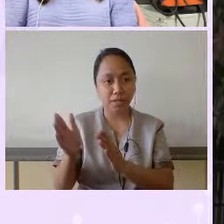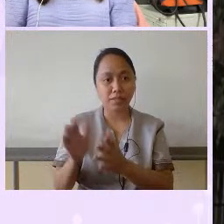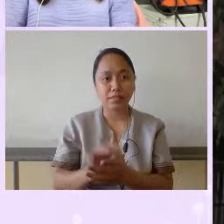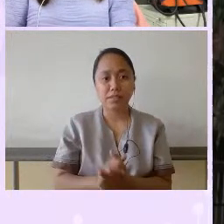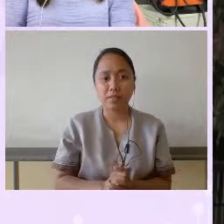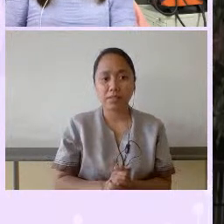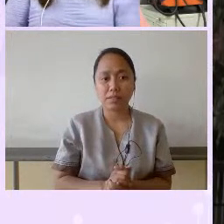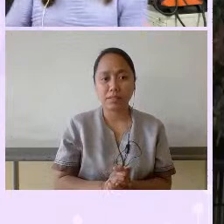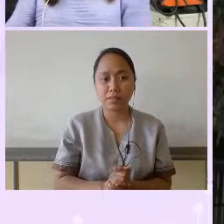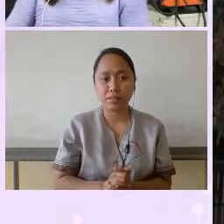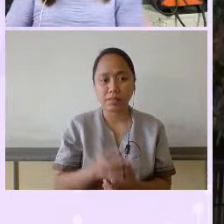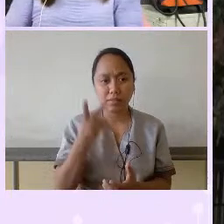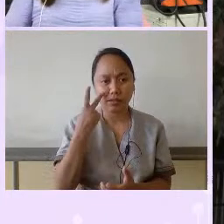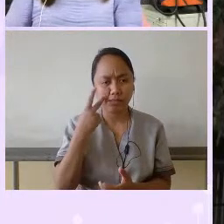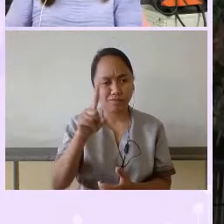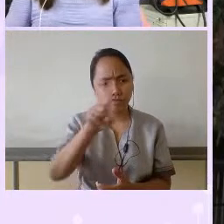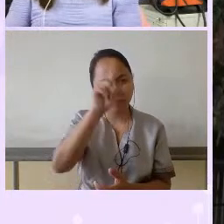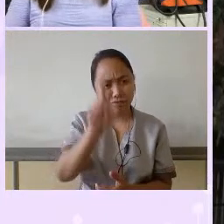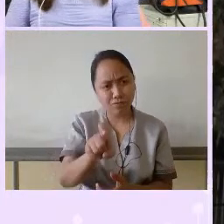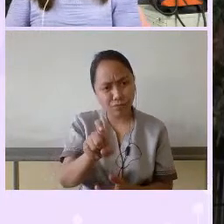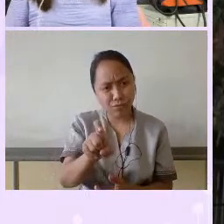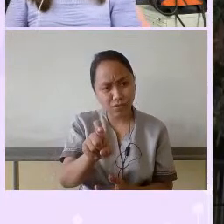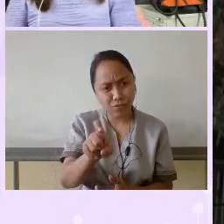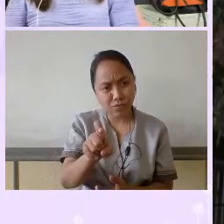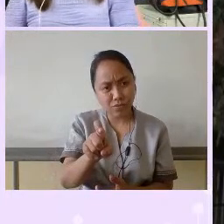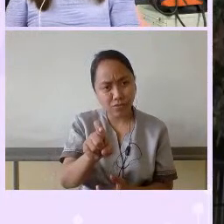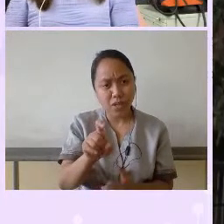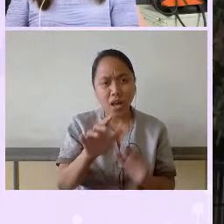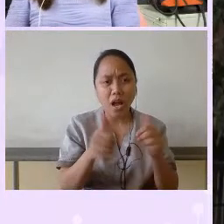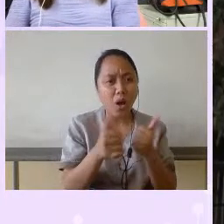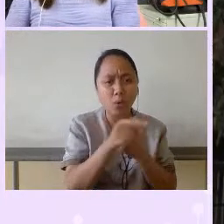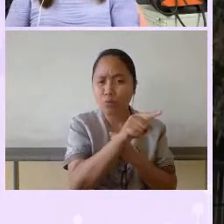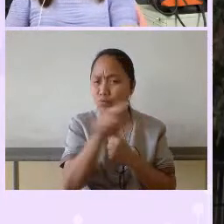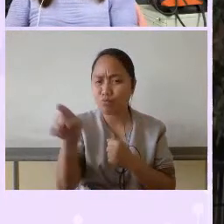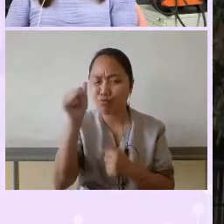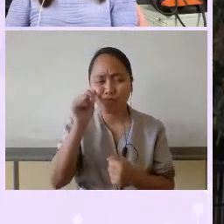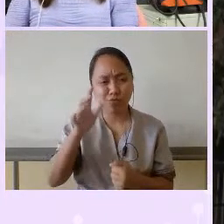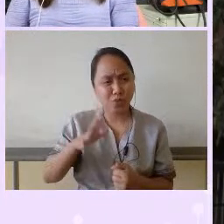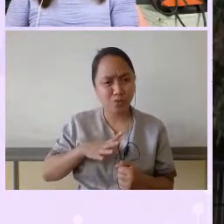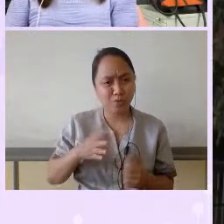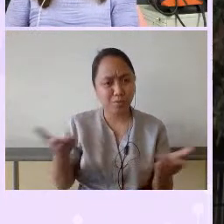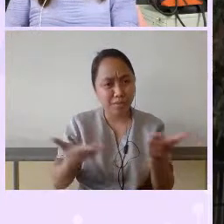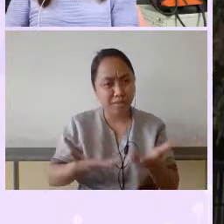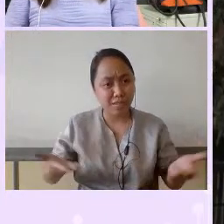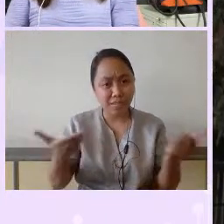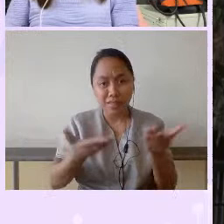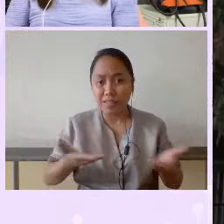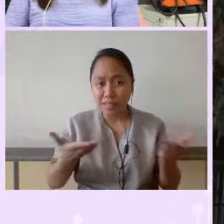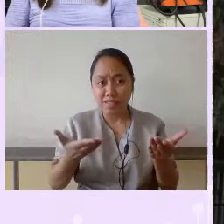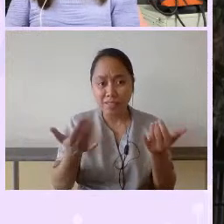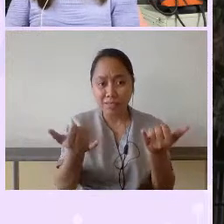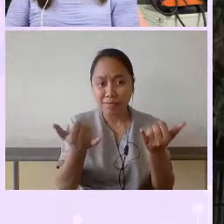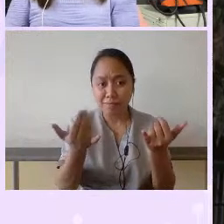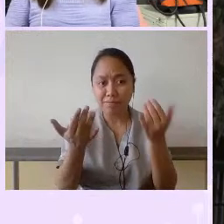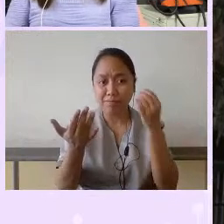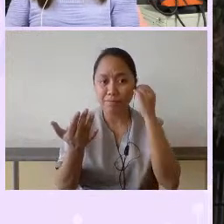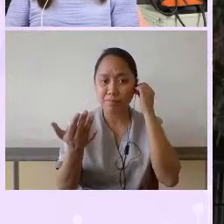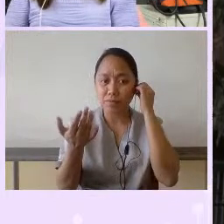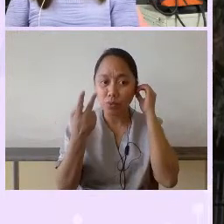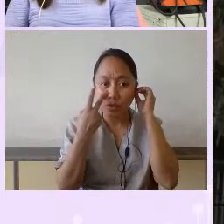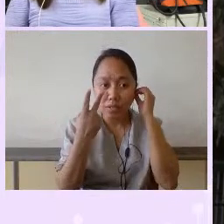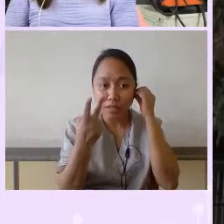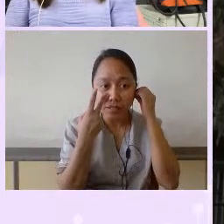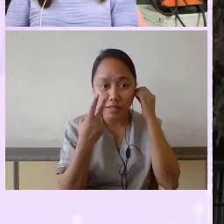please. Ngayon ang tanong natin, kamusta ang lagay ng mga kababaihan sa ating labor market? So kung makikita natin dyan,